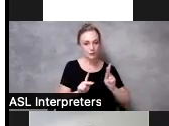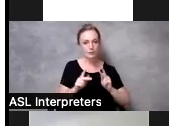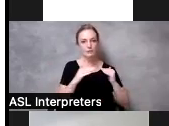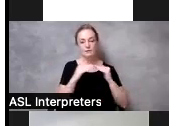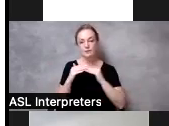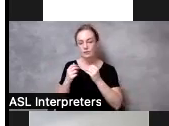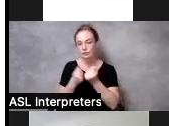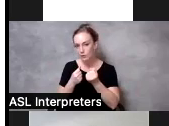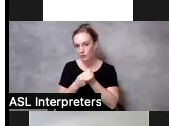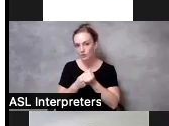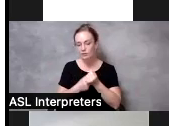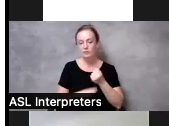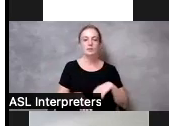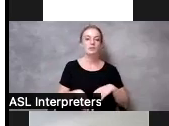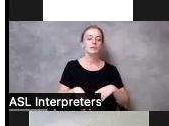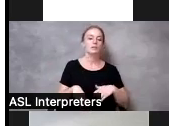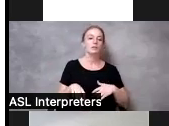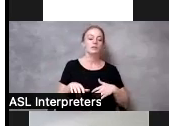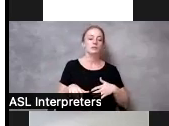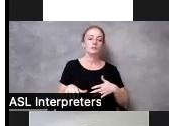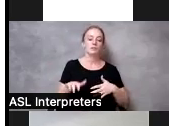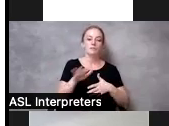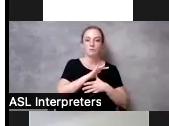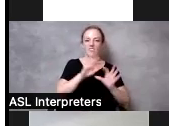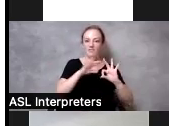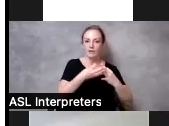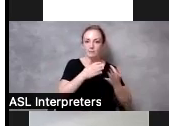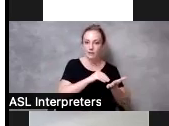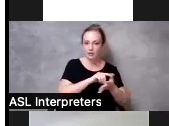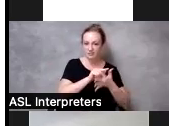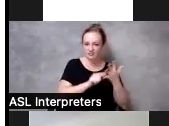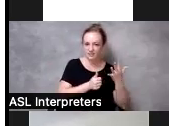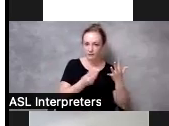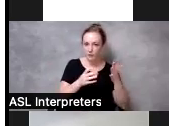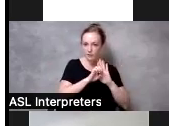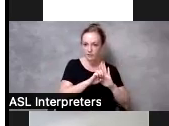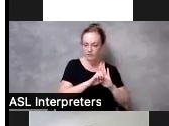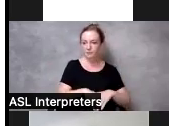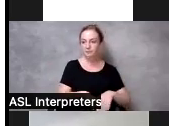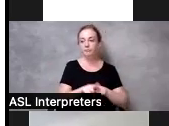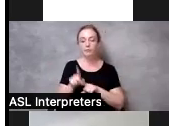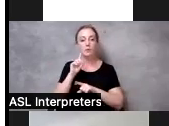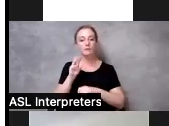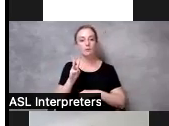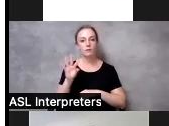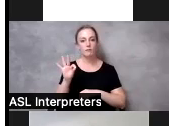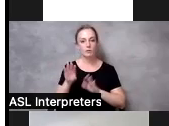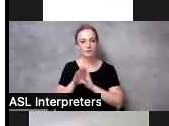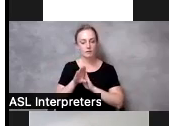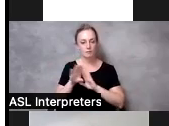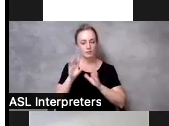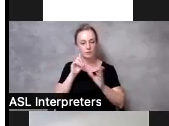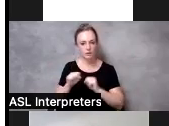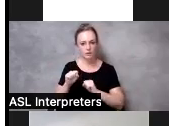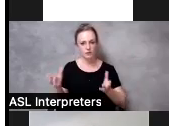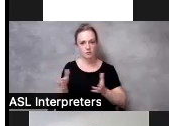and primary care physicians, to name a few. We also have strategies, workforce development strategies, that promote the